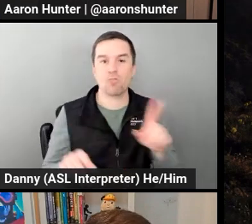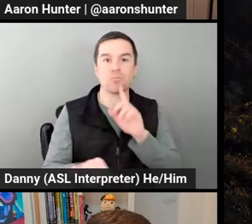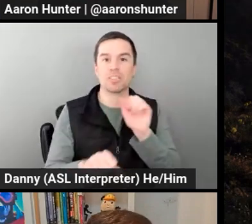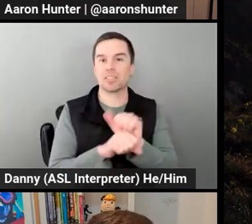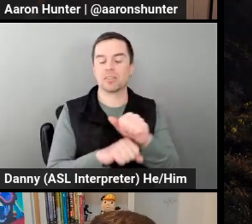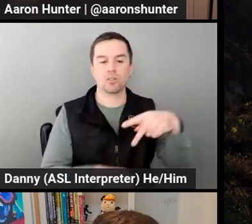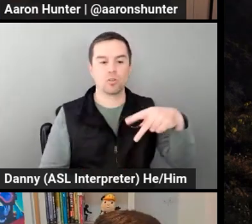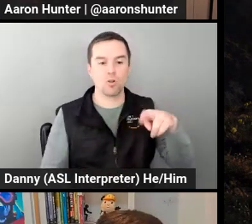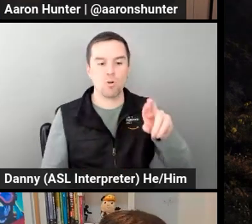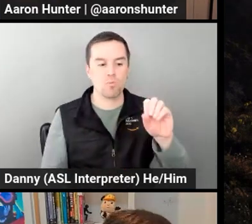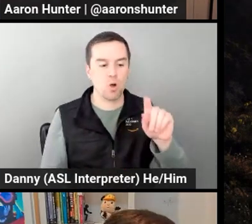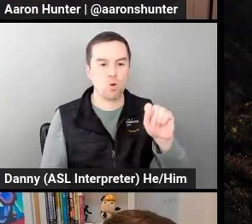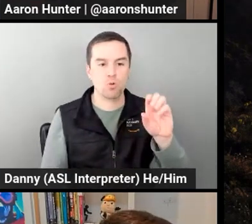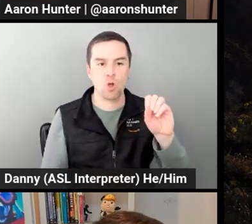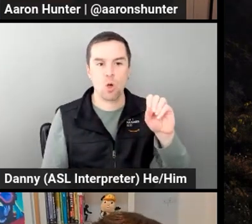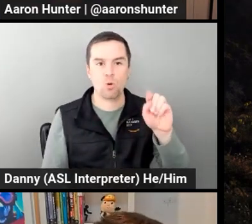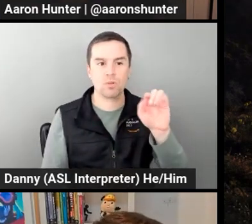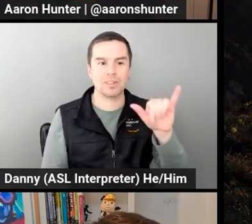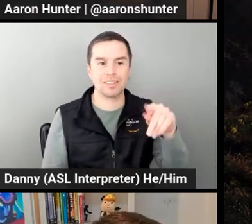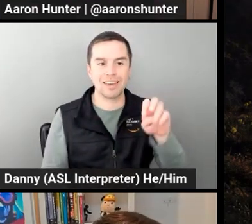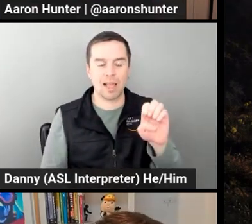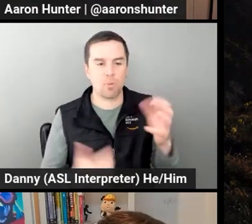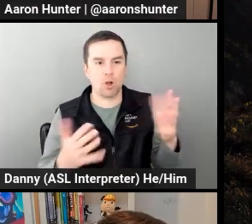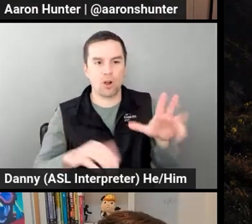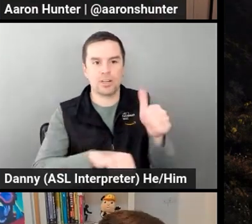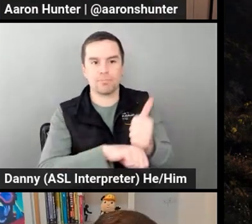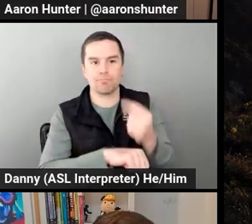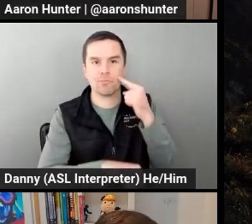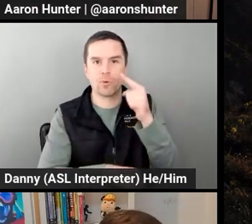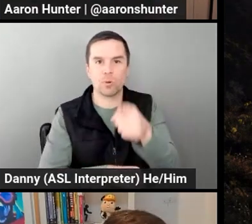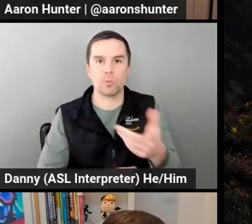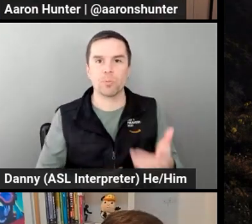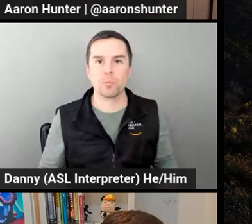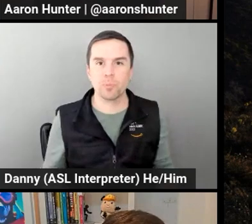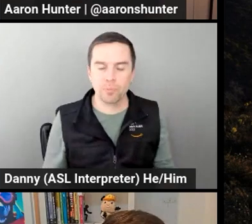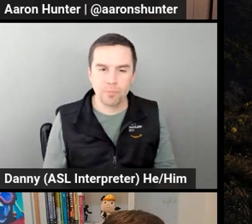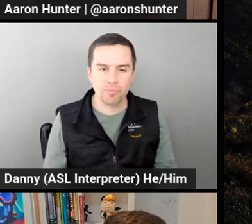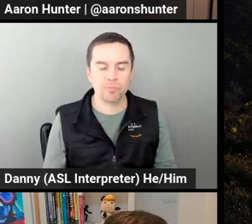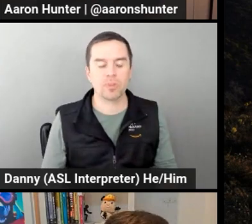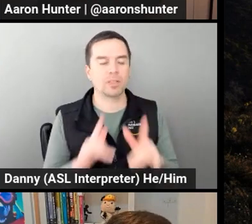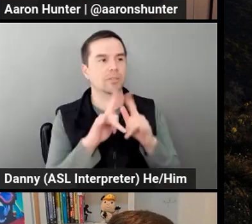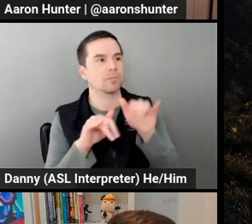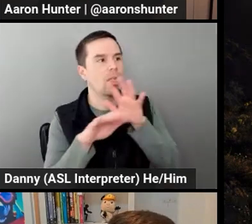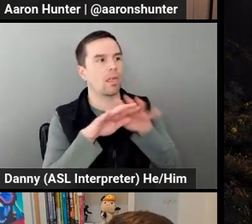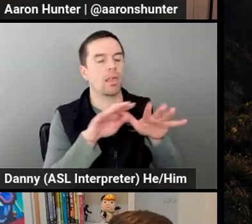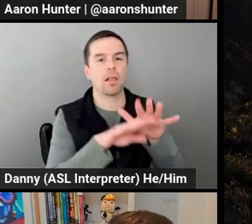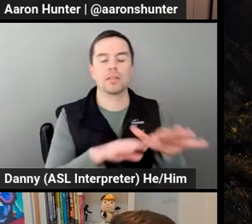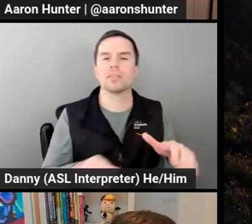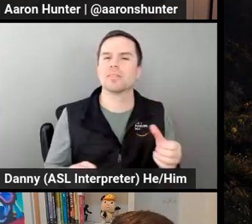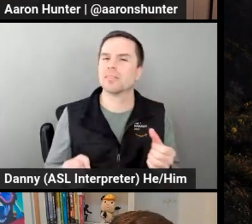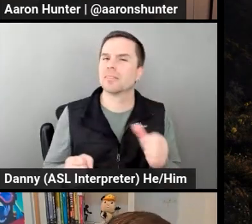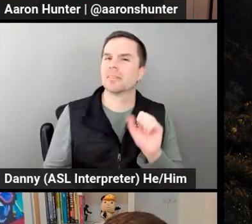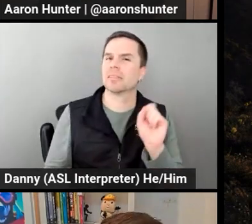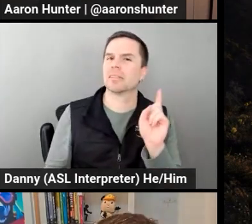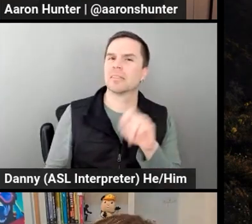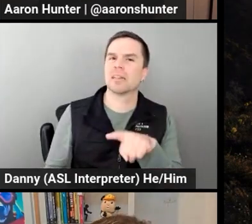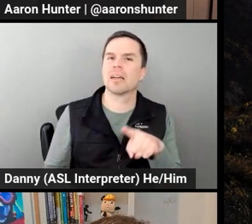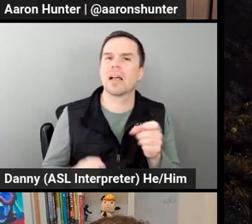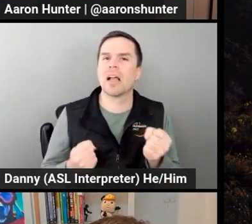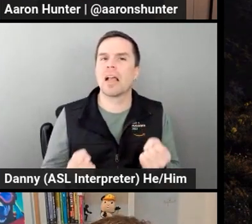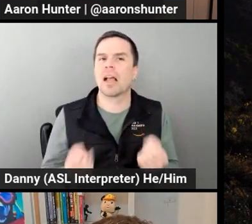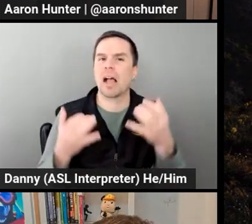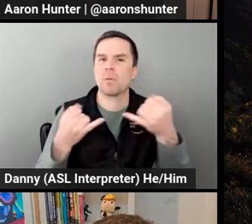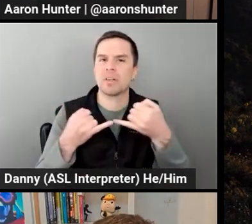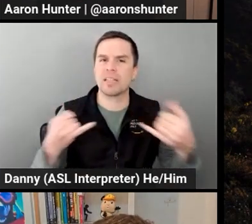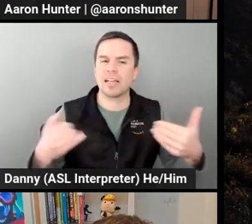even what's wrong, because I can imagine sorry, go ahead, Steve. I was going to say, yeah, just how many lines do you actually have in that template file in the right now? Oh